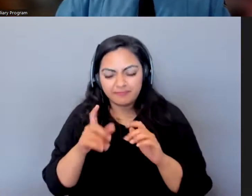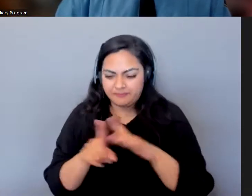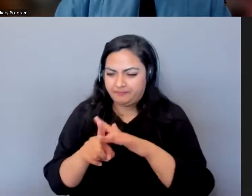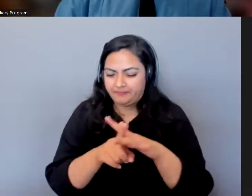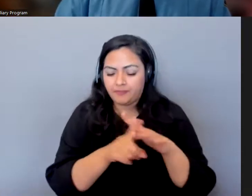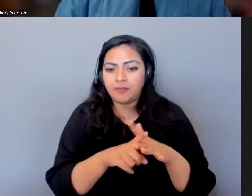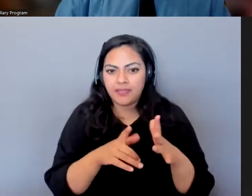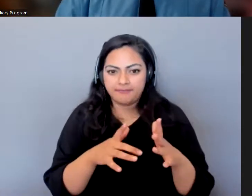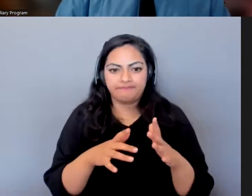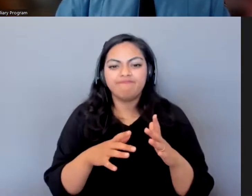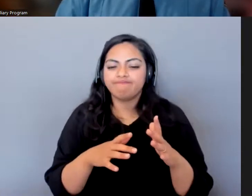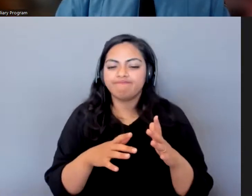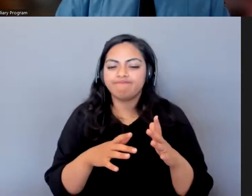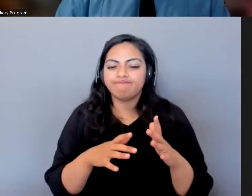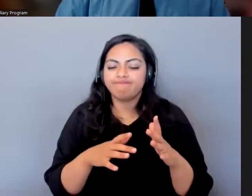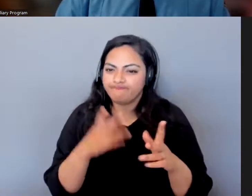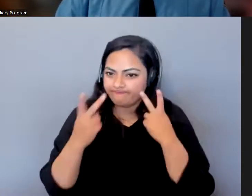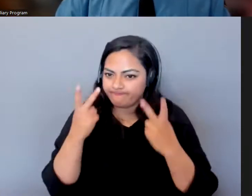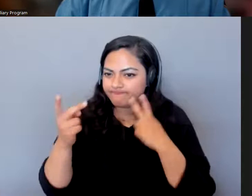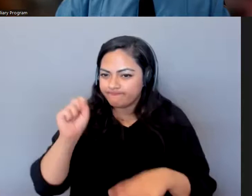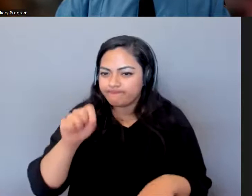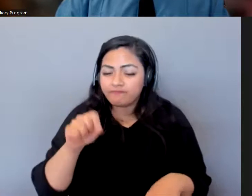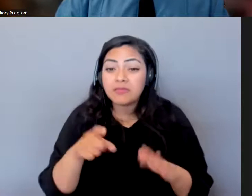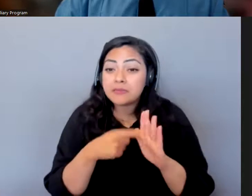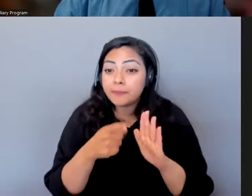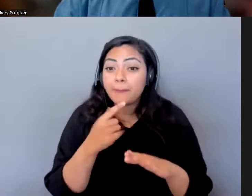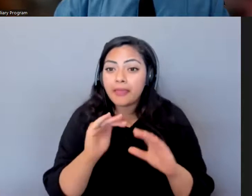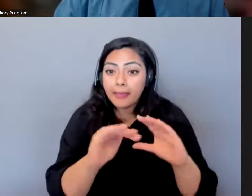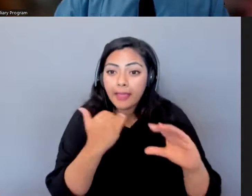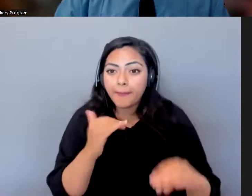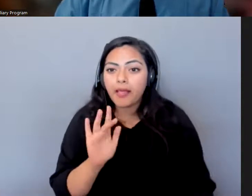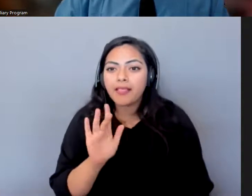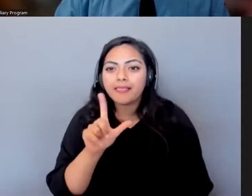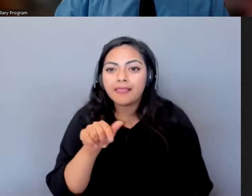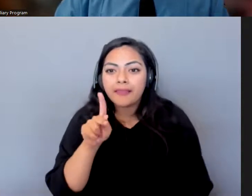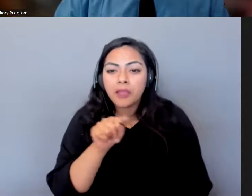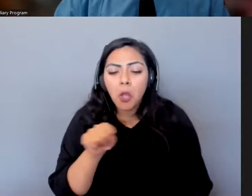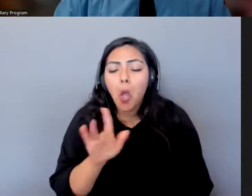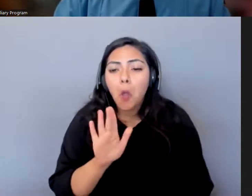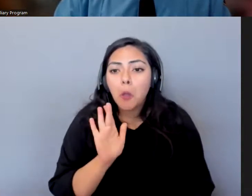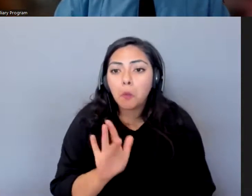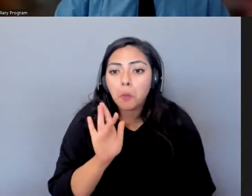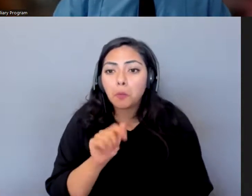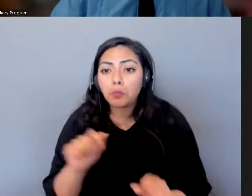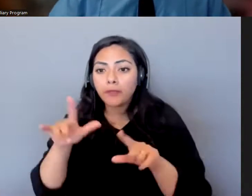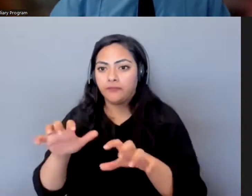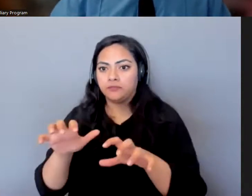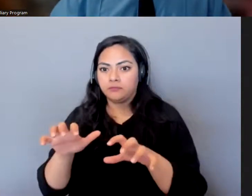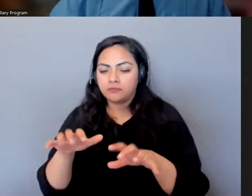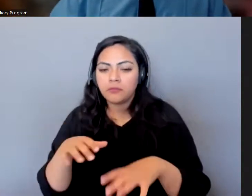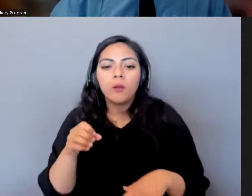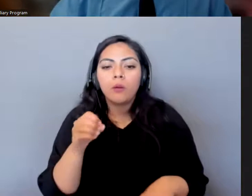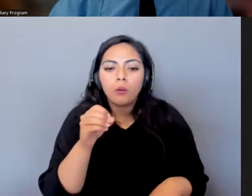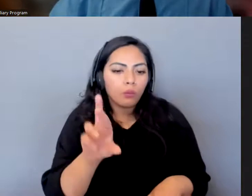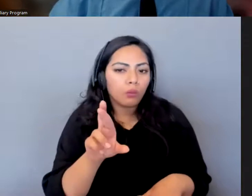clicked or something was done via email. It doesn't take much, right? So the only thing I can say, and